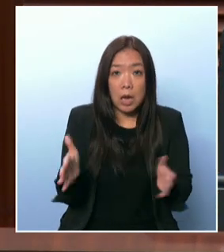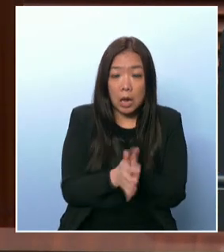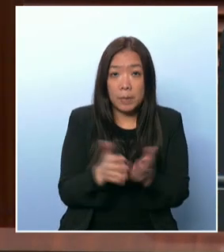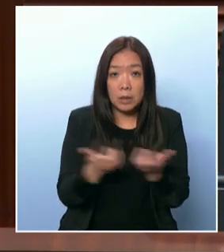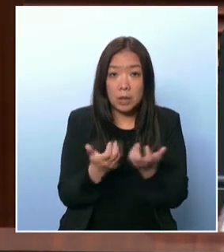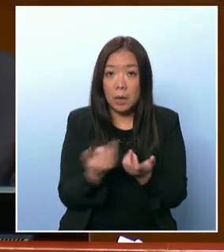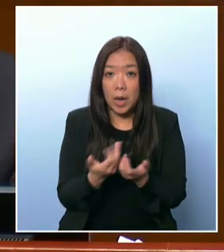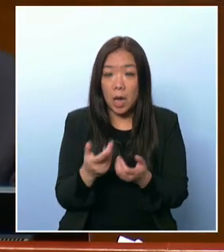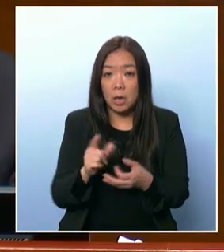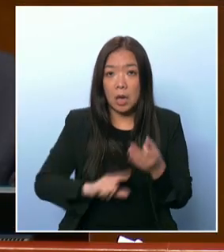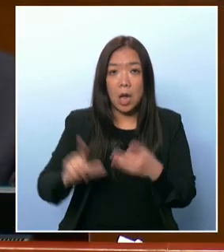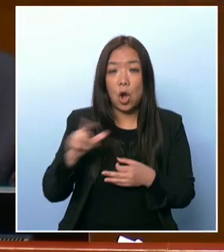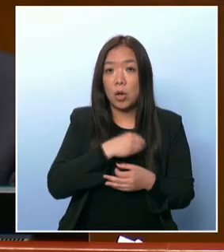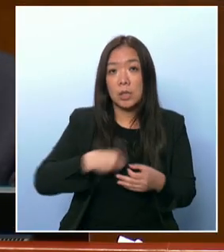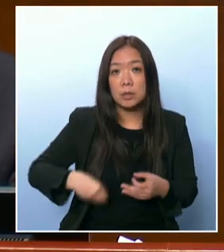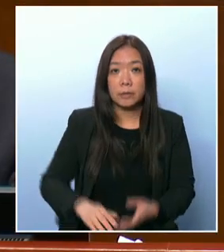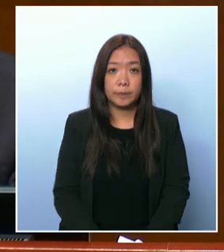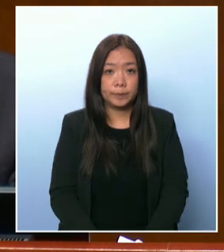childhood immunization program, how many